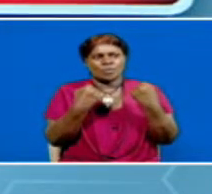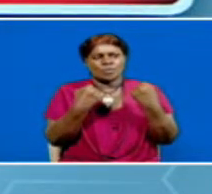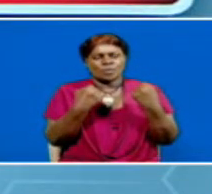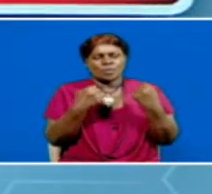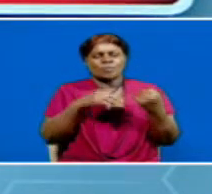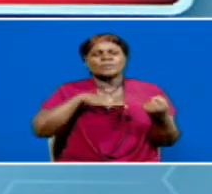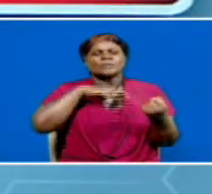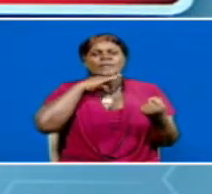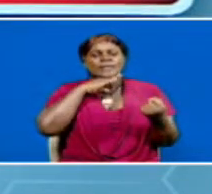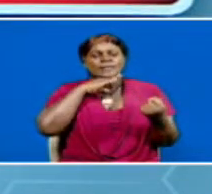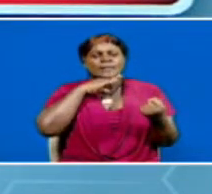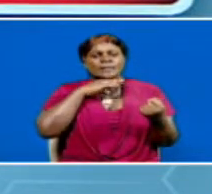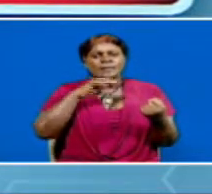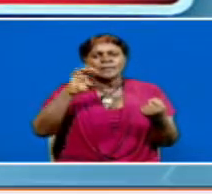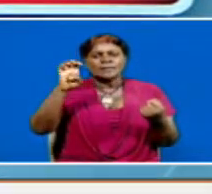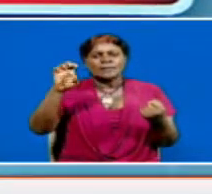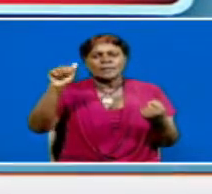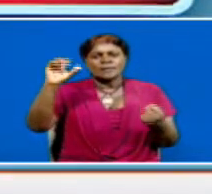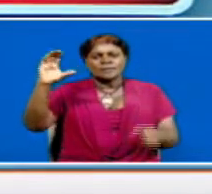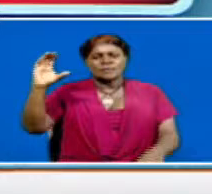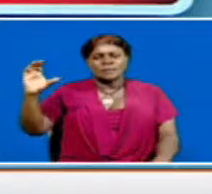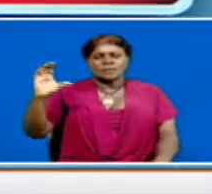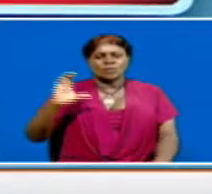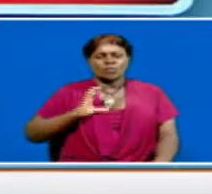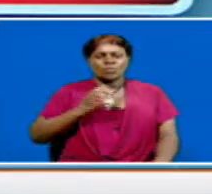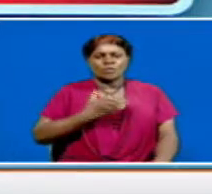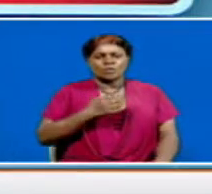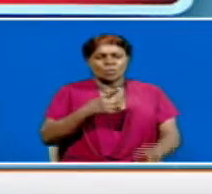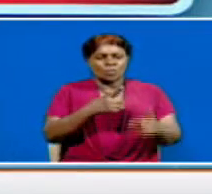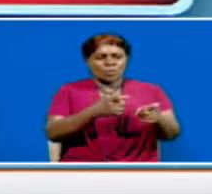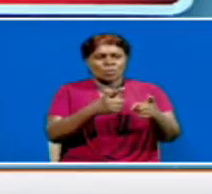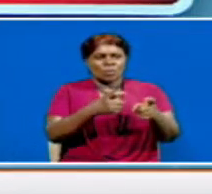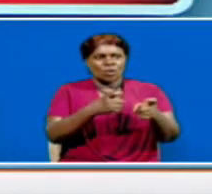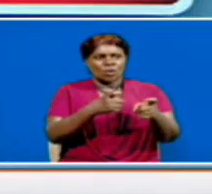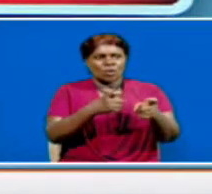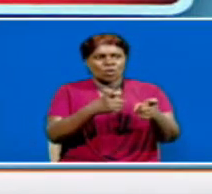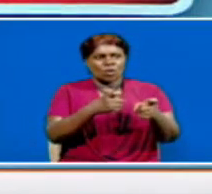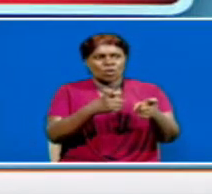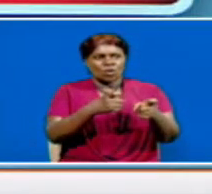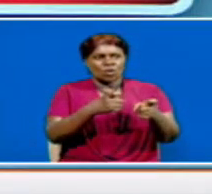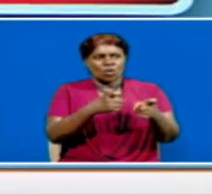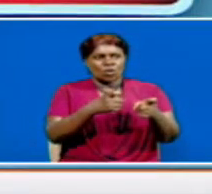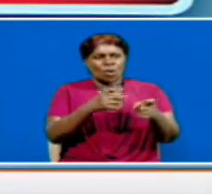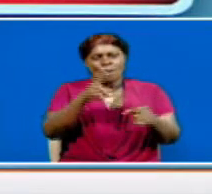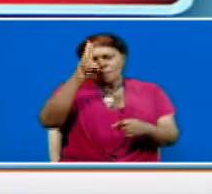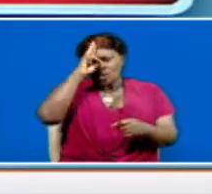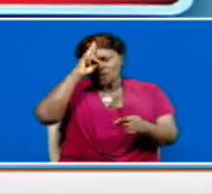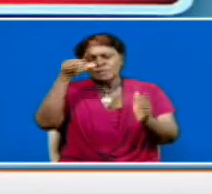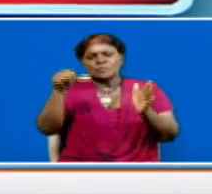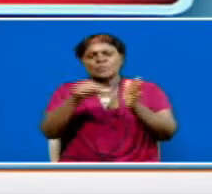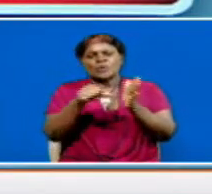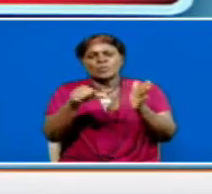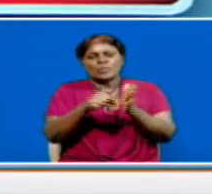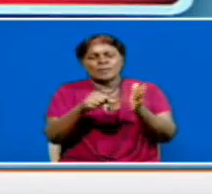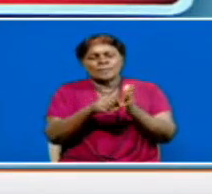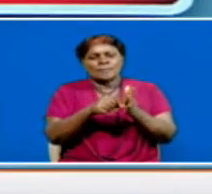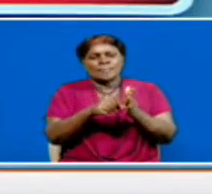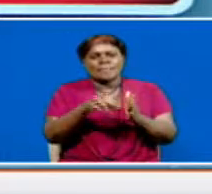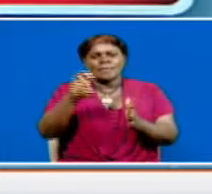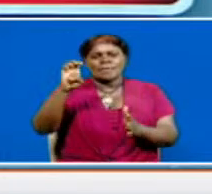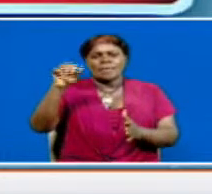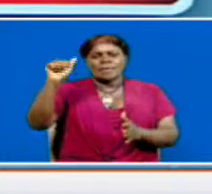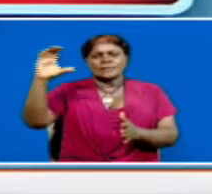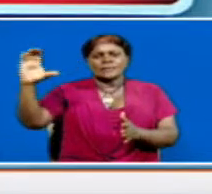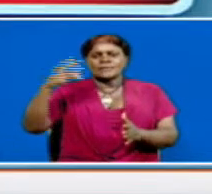Kenya, which the Ethics and Anti-Corruption Commission blames on the rampant graft within the police service. According to the